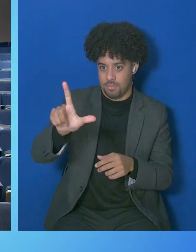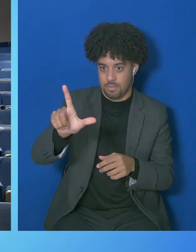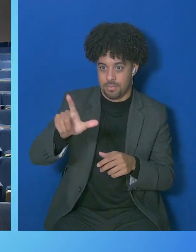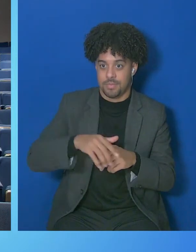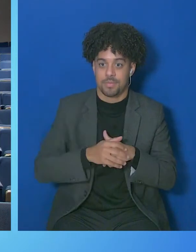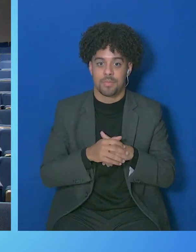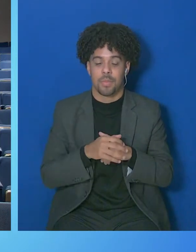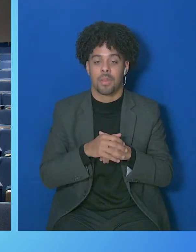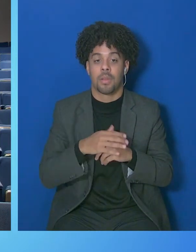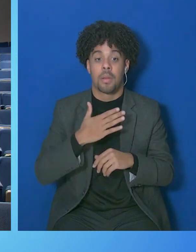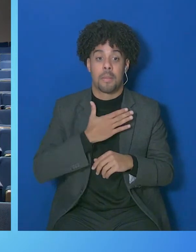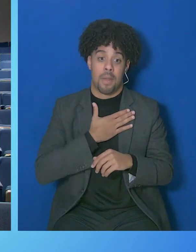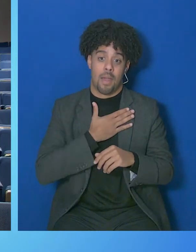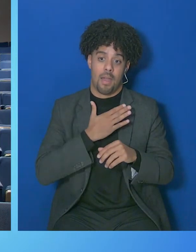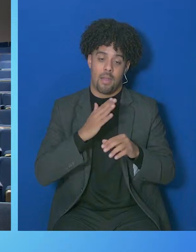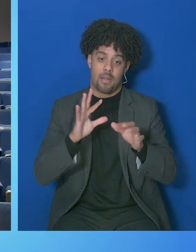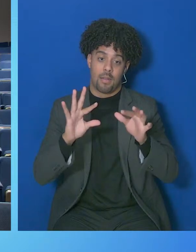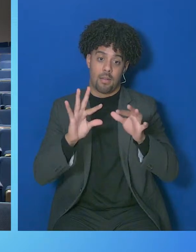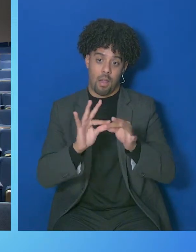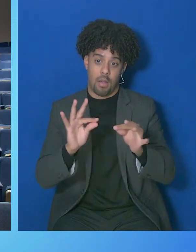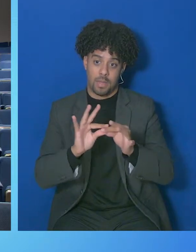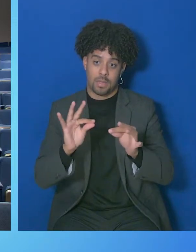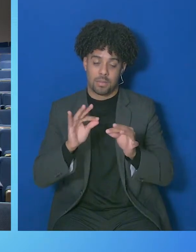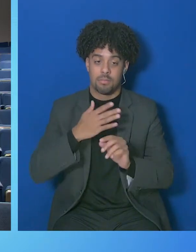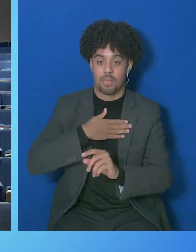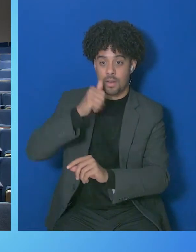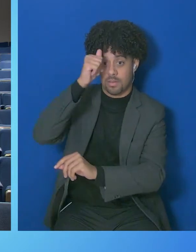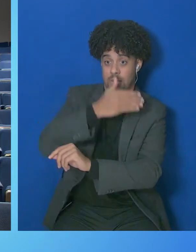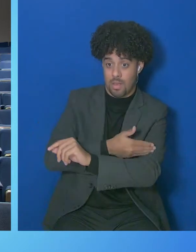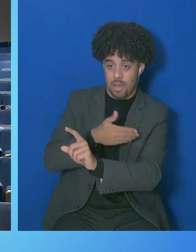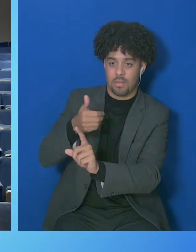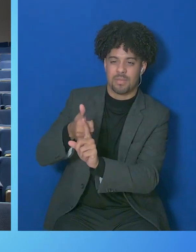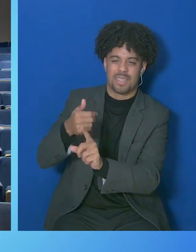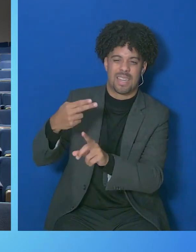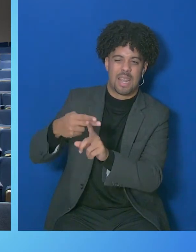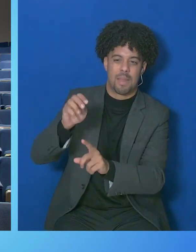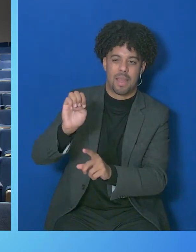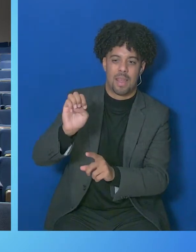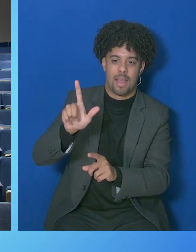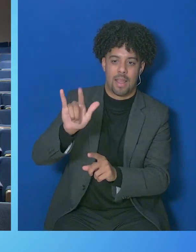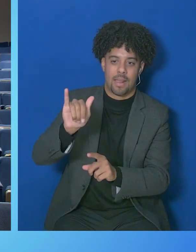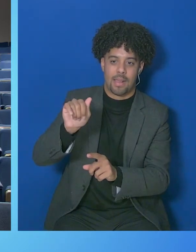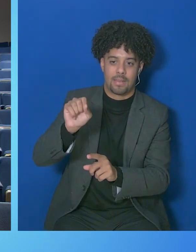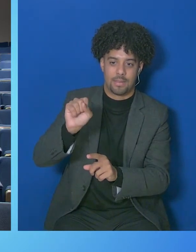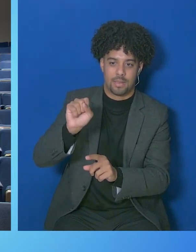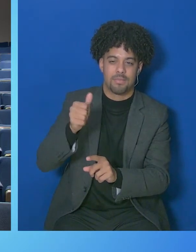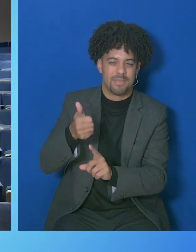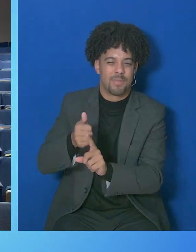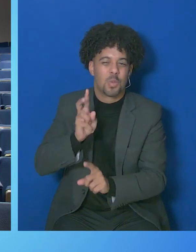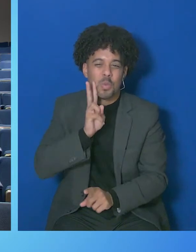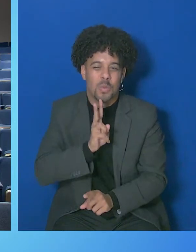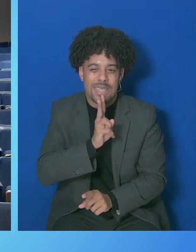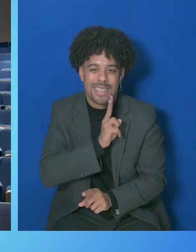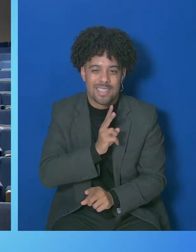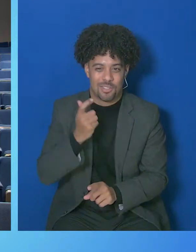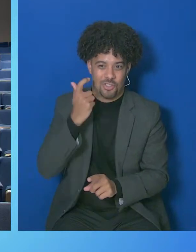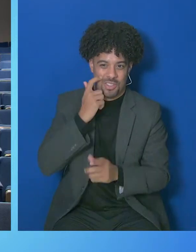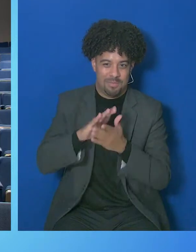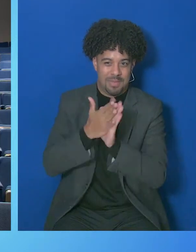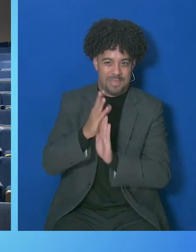comments, well, my son Elias, he's a twin. He's just turned 6, and